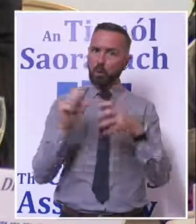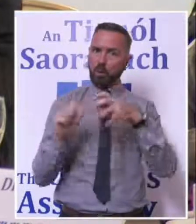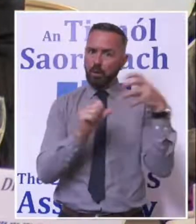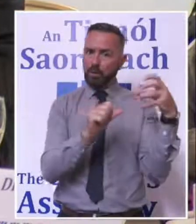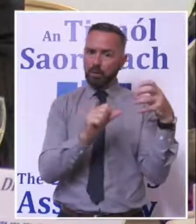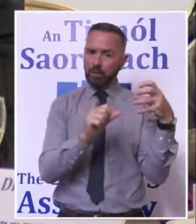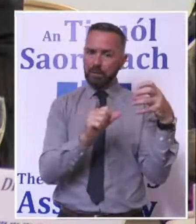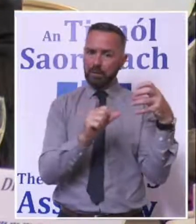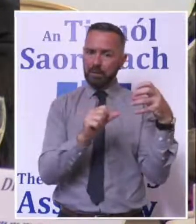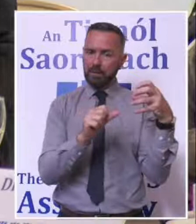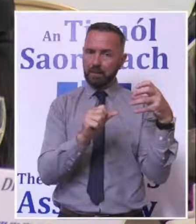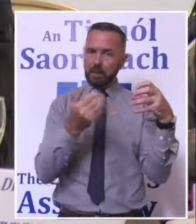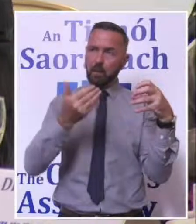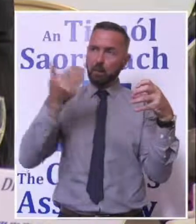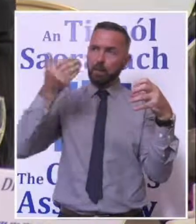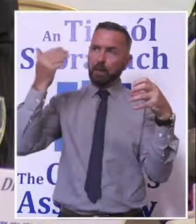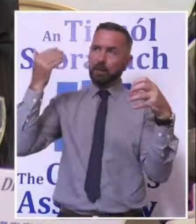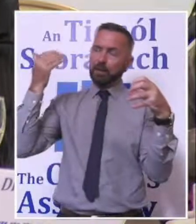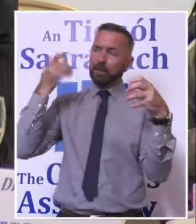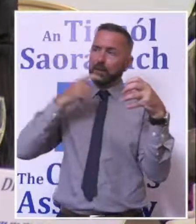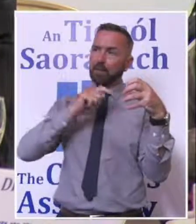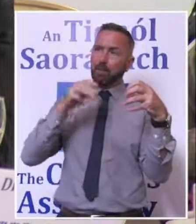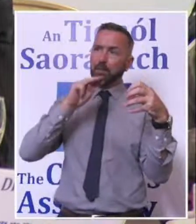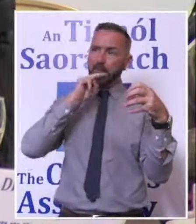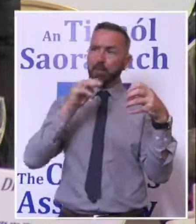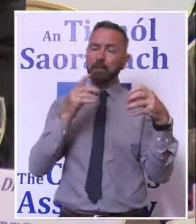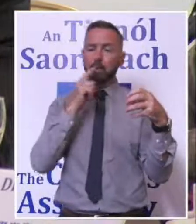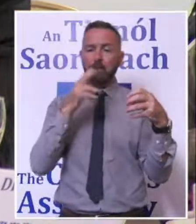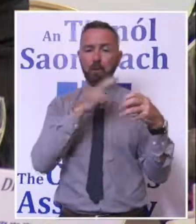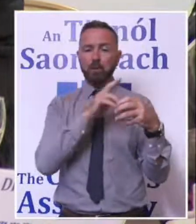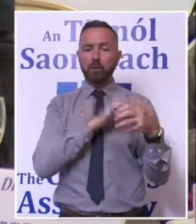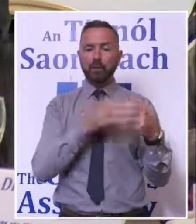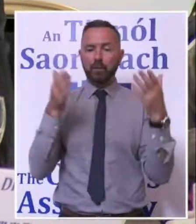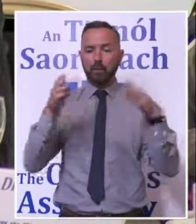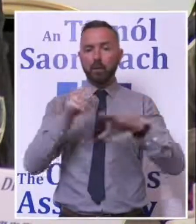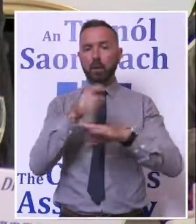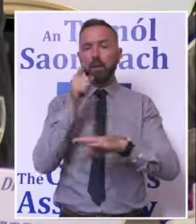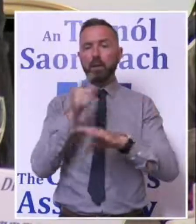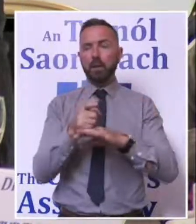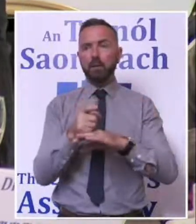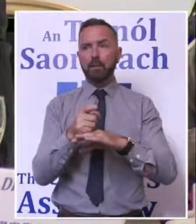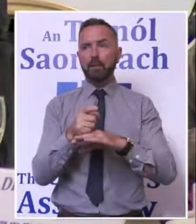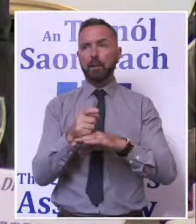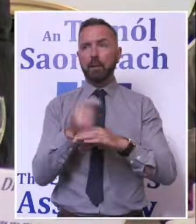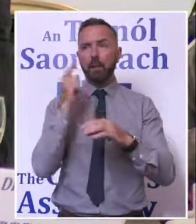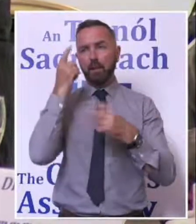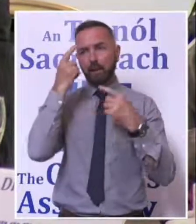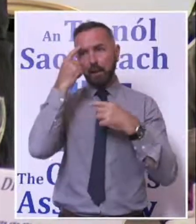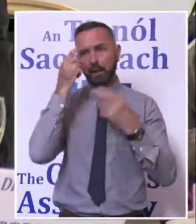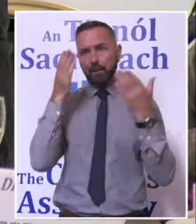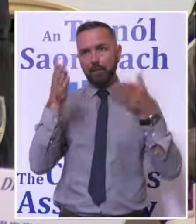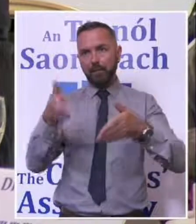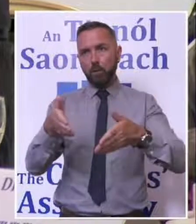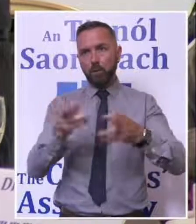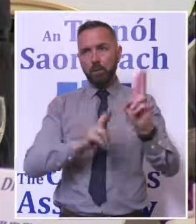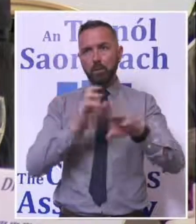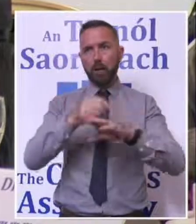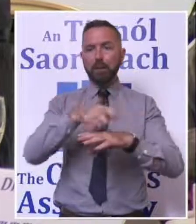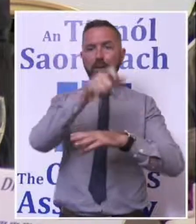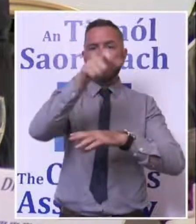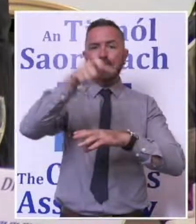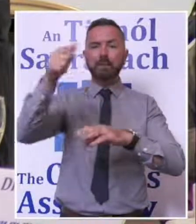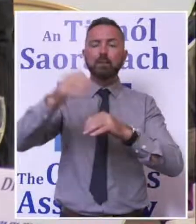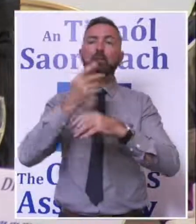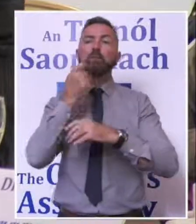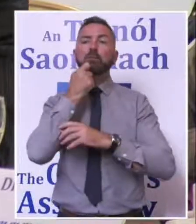it presupposes a certain decision, and I think that's up for you to make. I think the focus should be on the citizens of Dublin, wherever